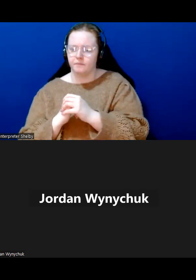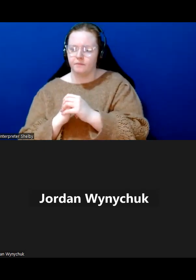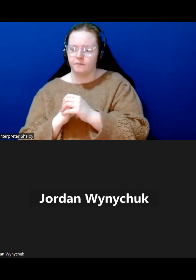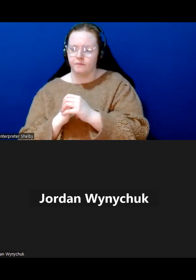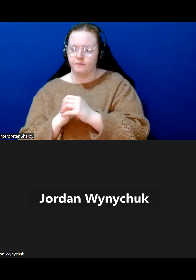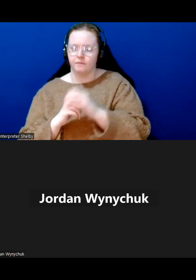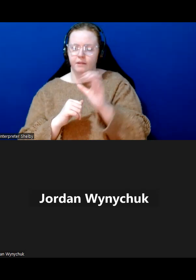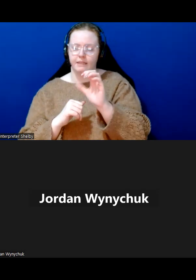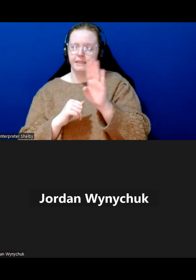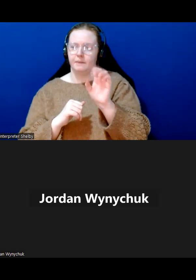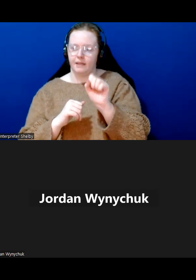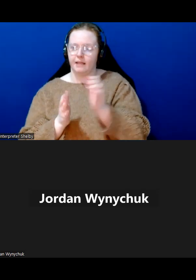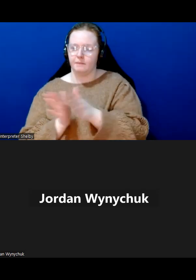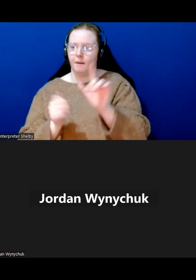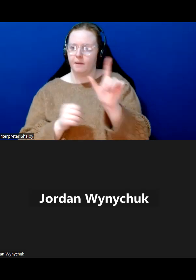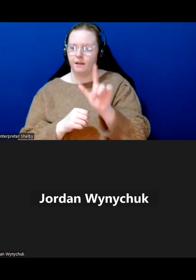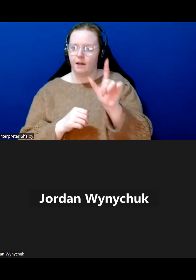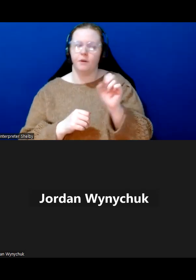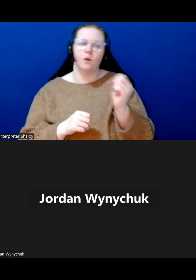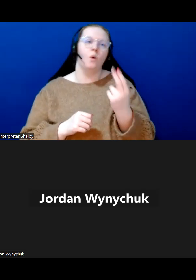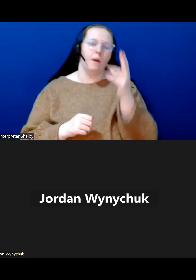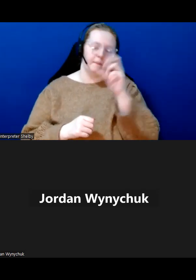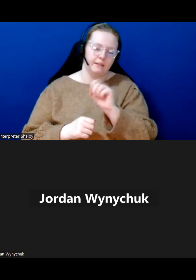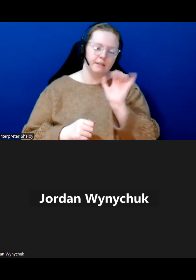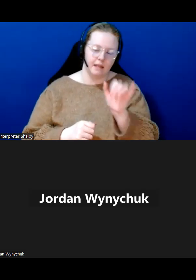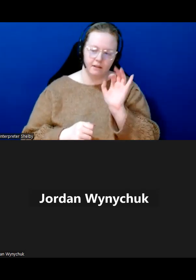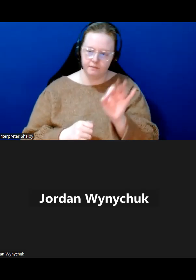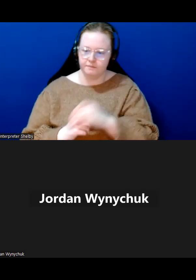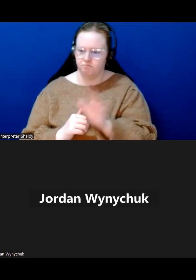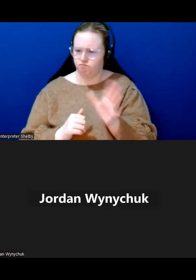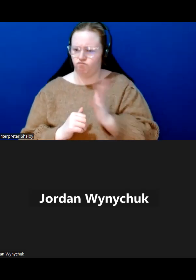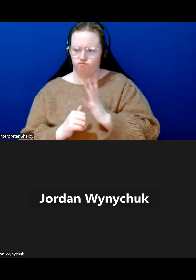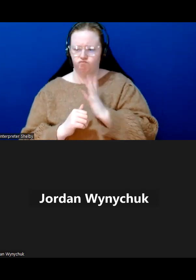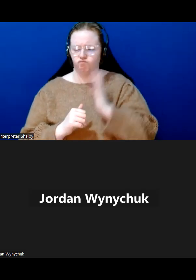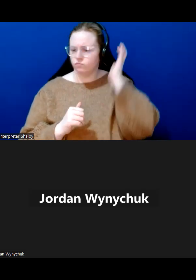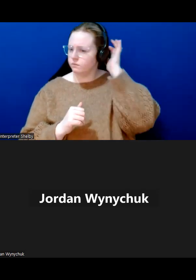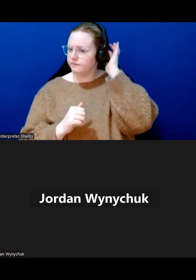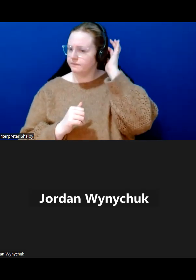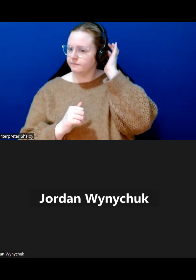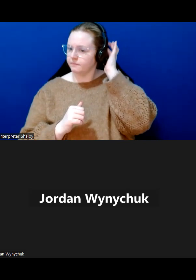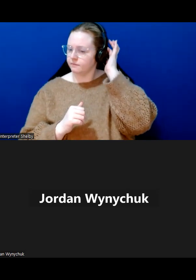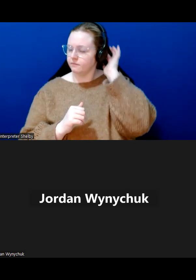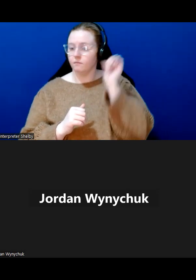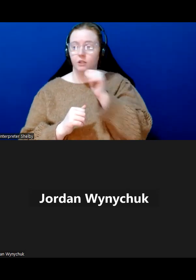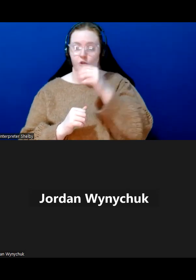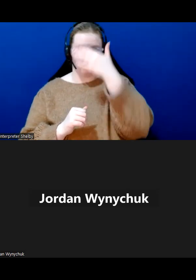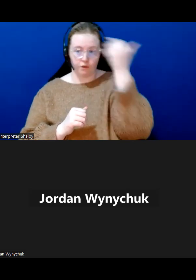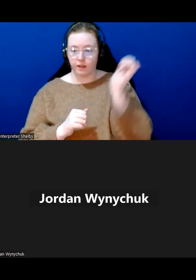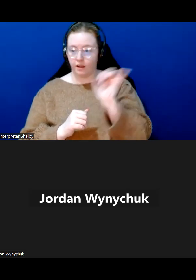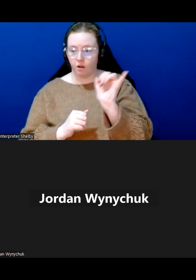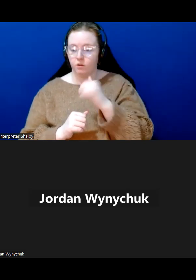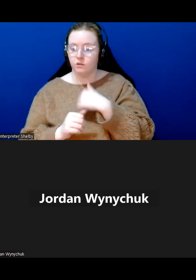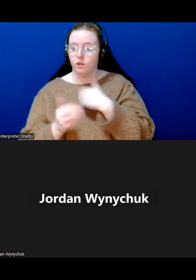Public Library. Oh, public library. Sorry about that. I missed that. Oh, all good. No worries. Don't forget again that we did mention